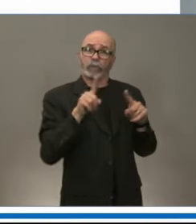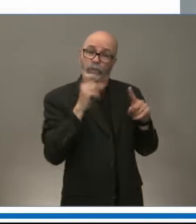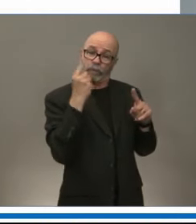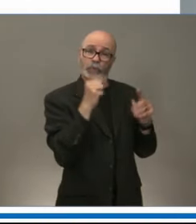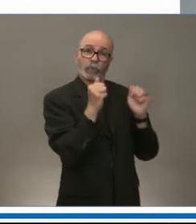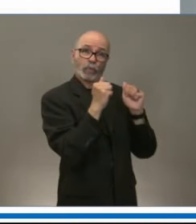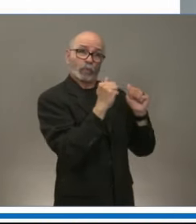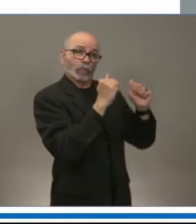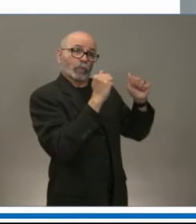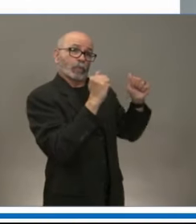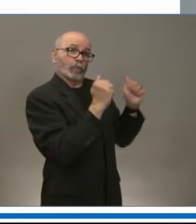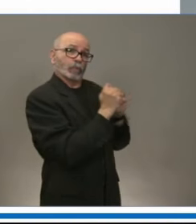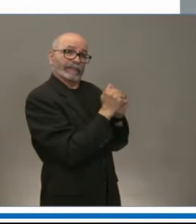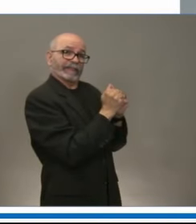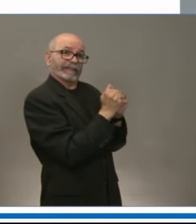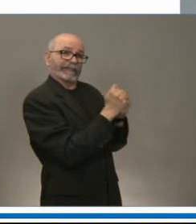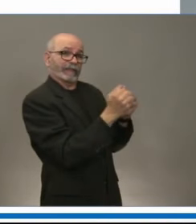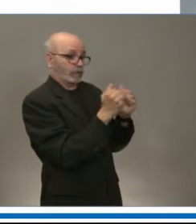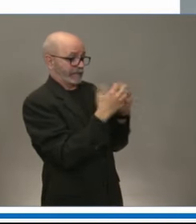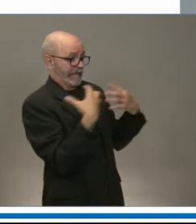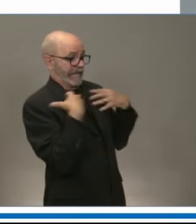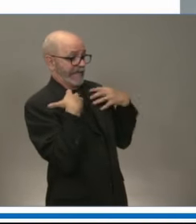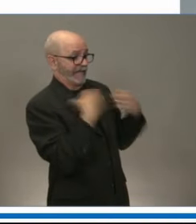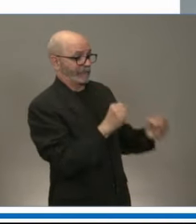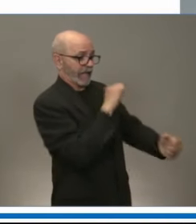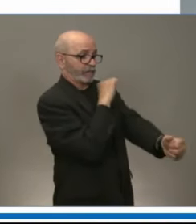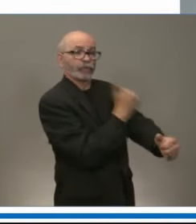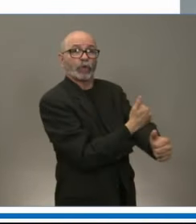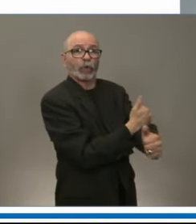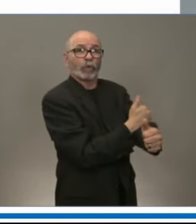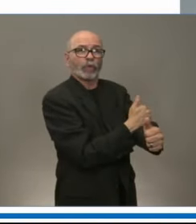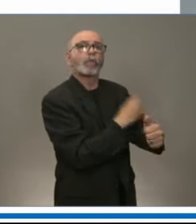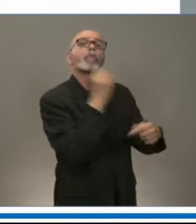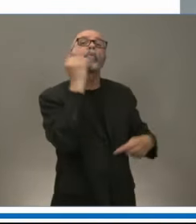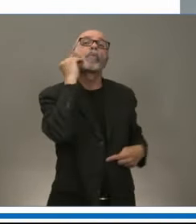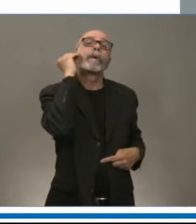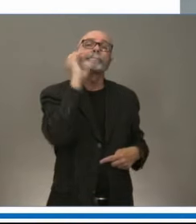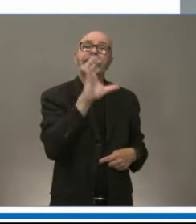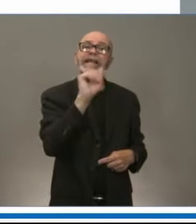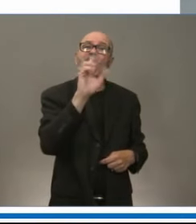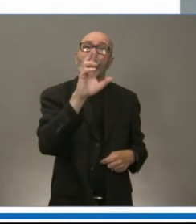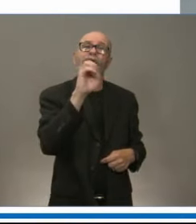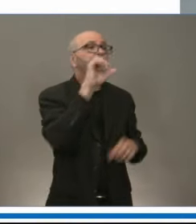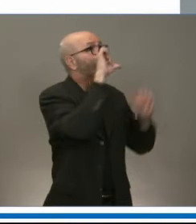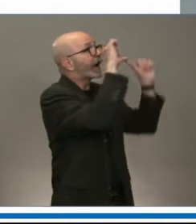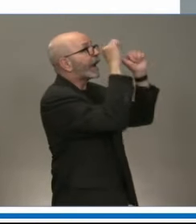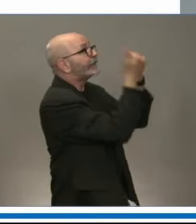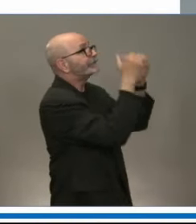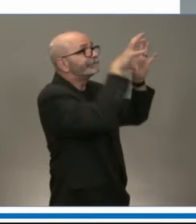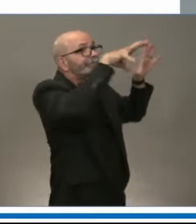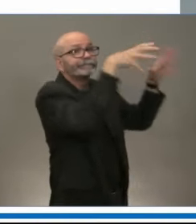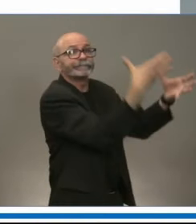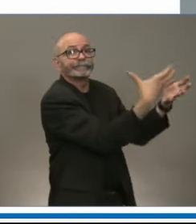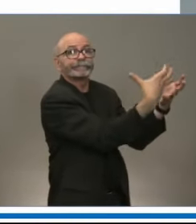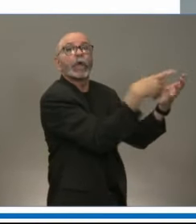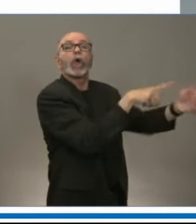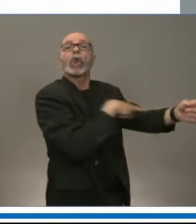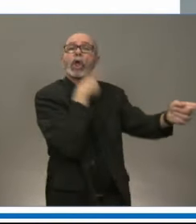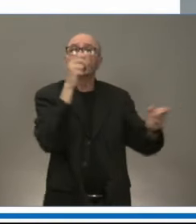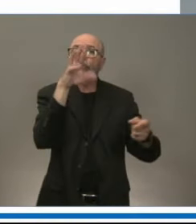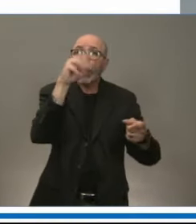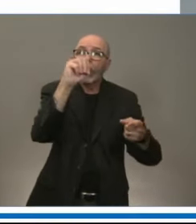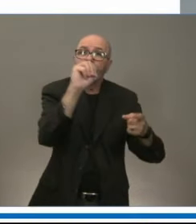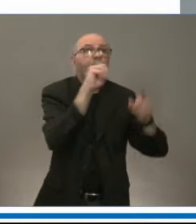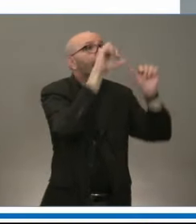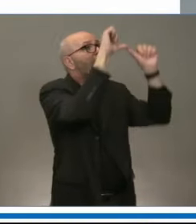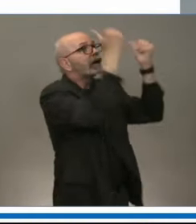sitting down with the Health Association of Nova Scotia, all the home care agencies and the long-term care facility agencies and companies working